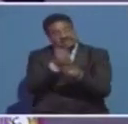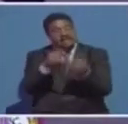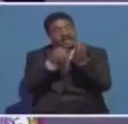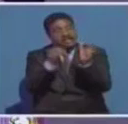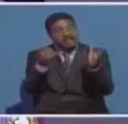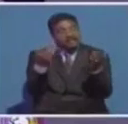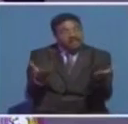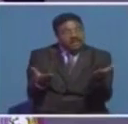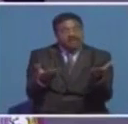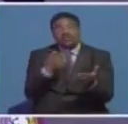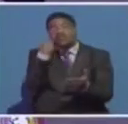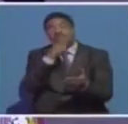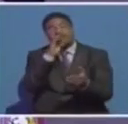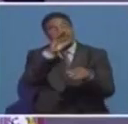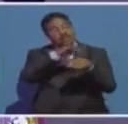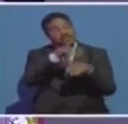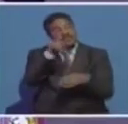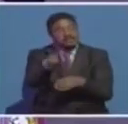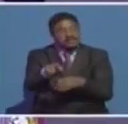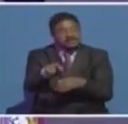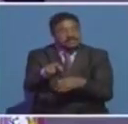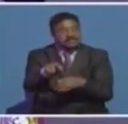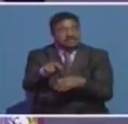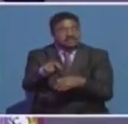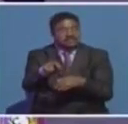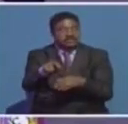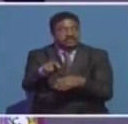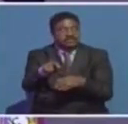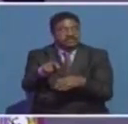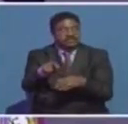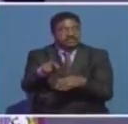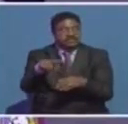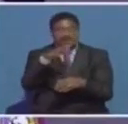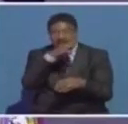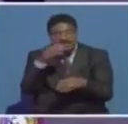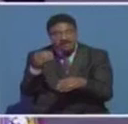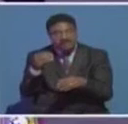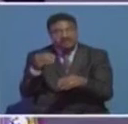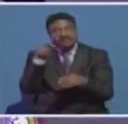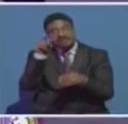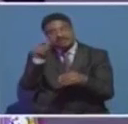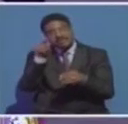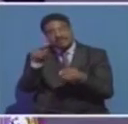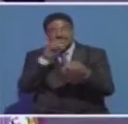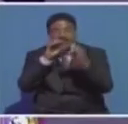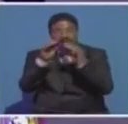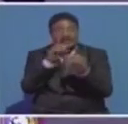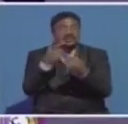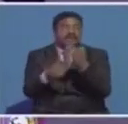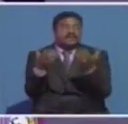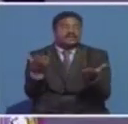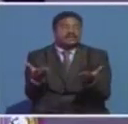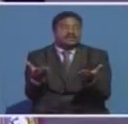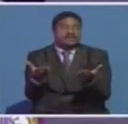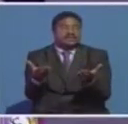who should be honored and reasons for being honored, and generally recommendations come from the general public. So